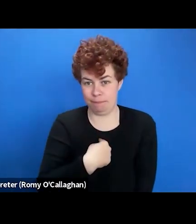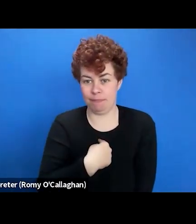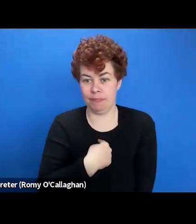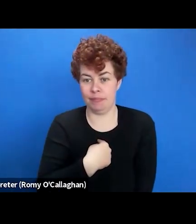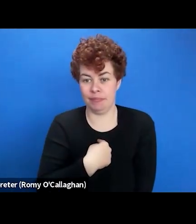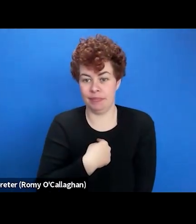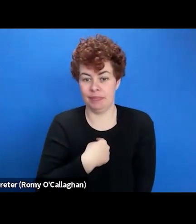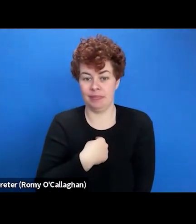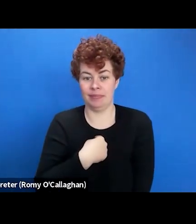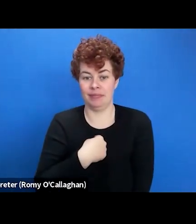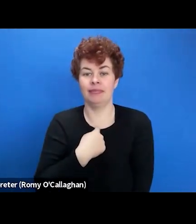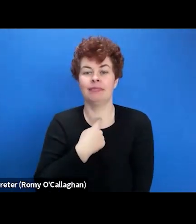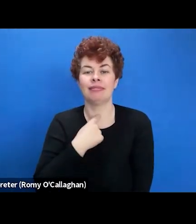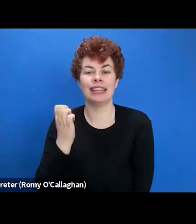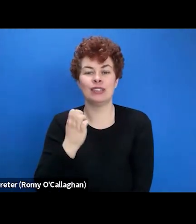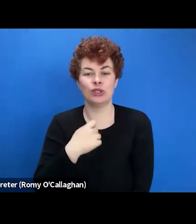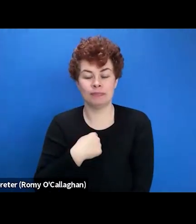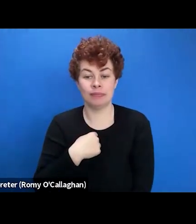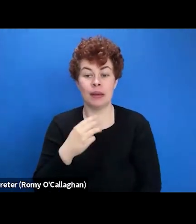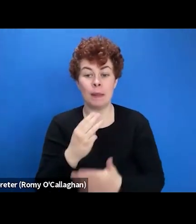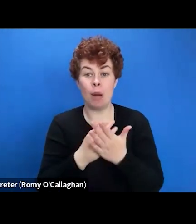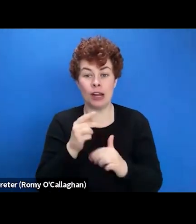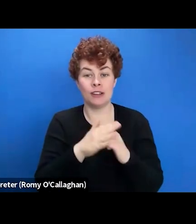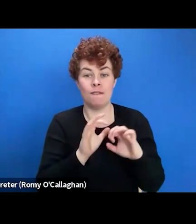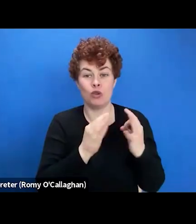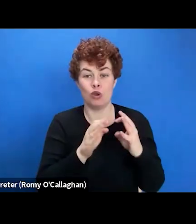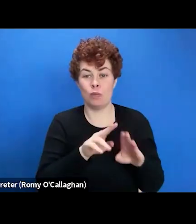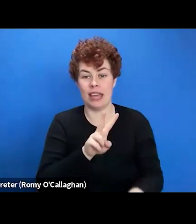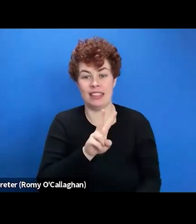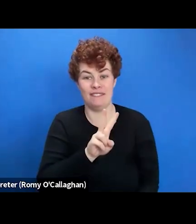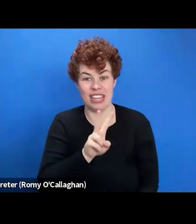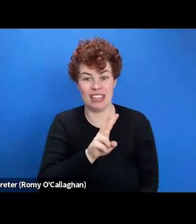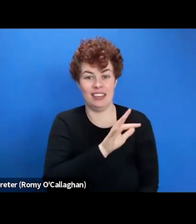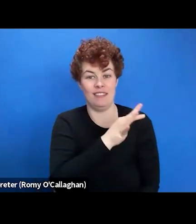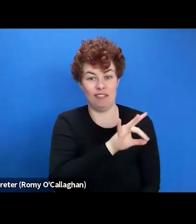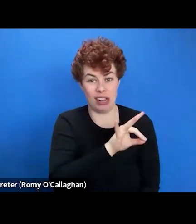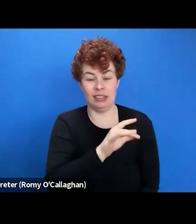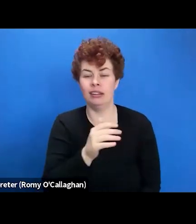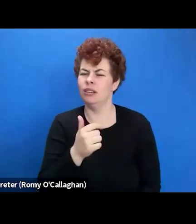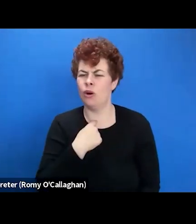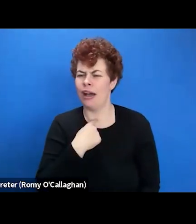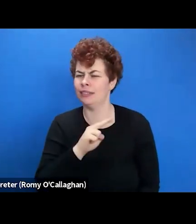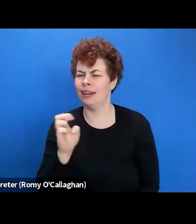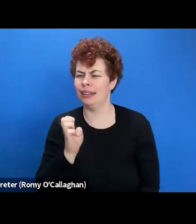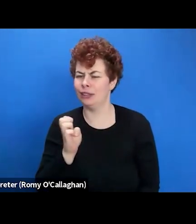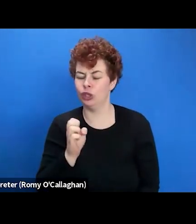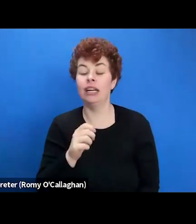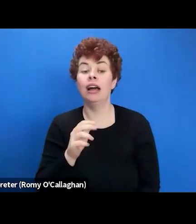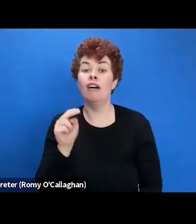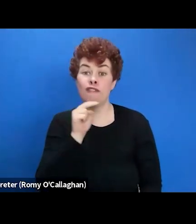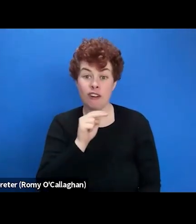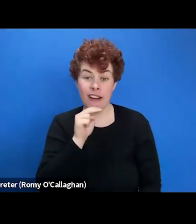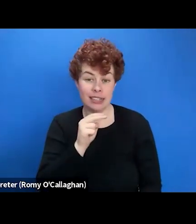part of this group of Vicky and Frank. And it was a Friday in